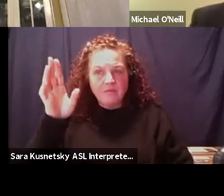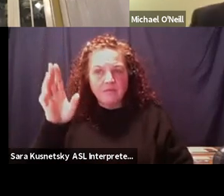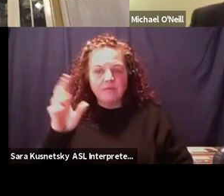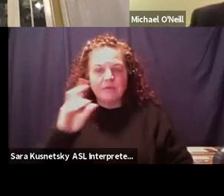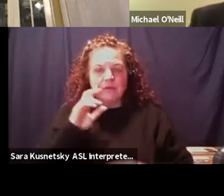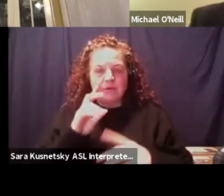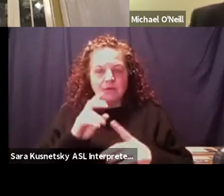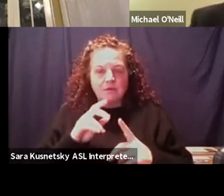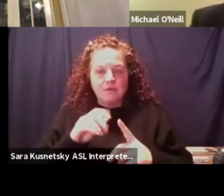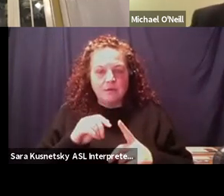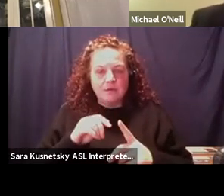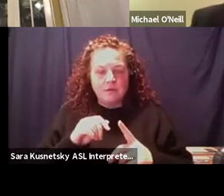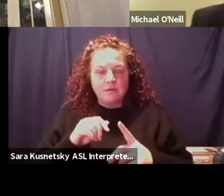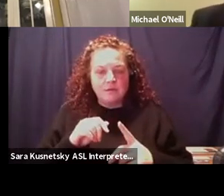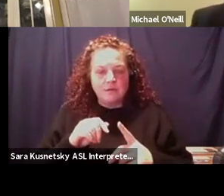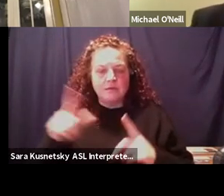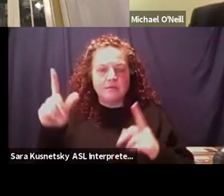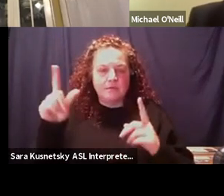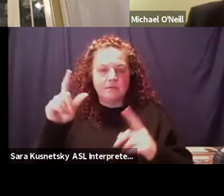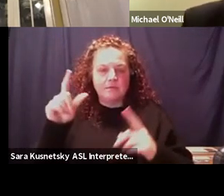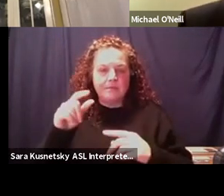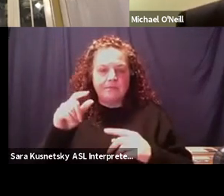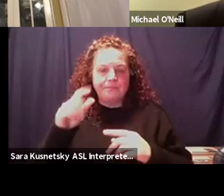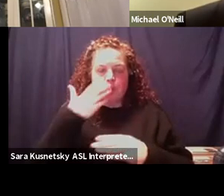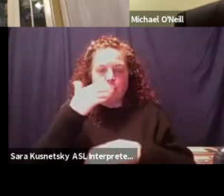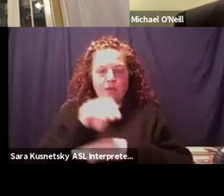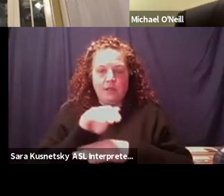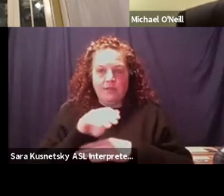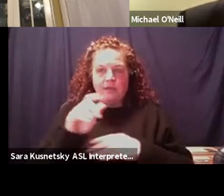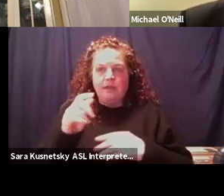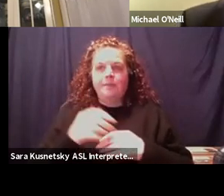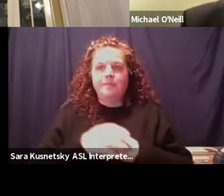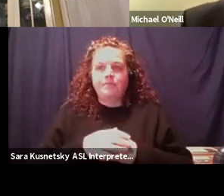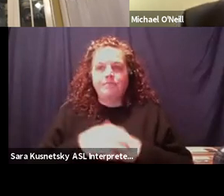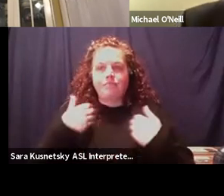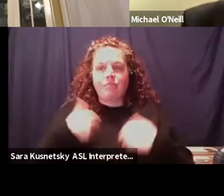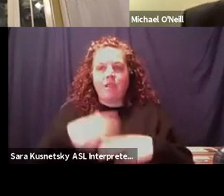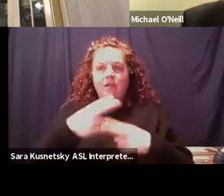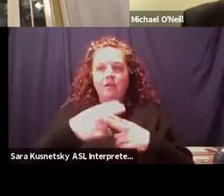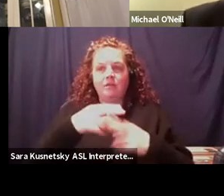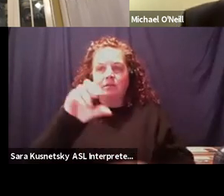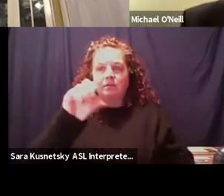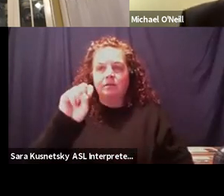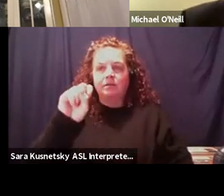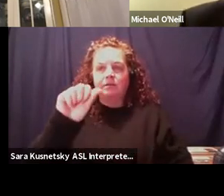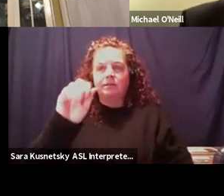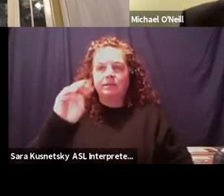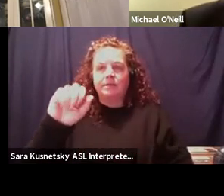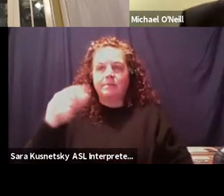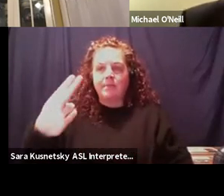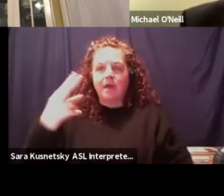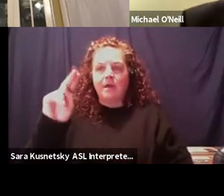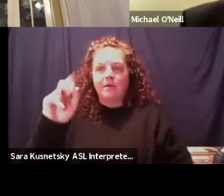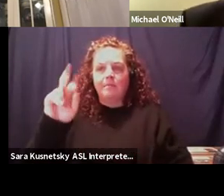Sorry, can you? Good evening. Good evening, everyone. My name is Sama Ahmedari. I'm with the